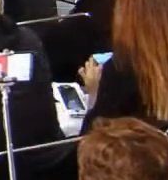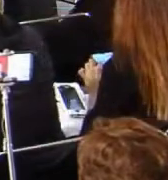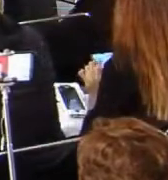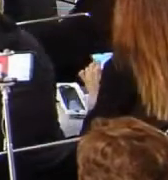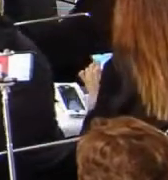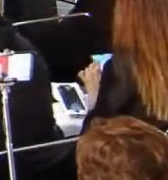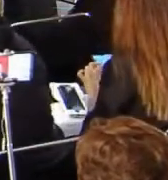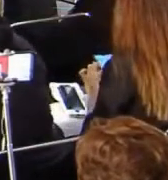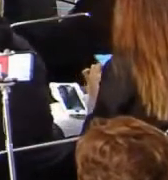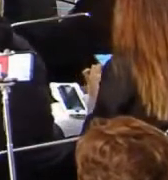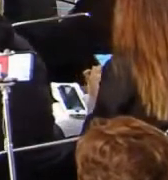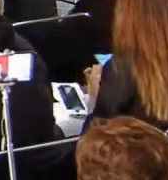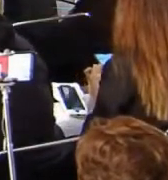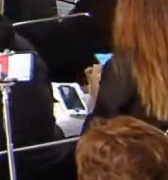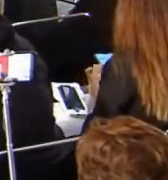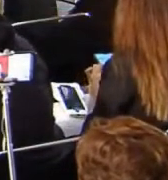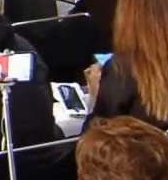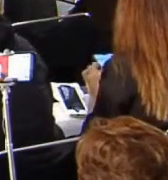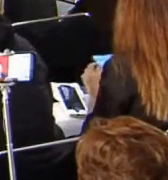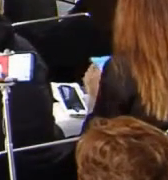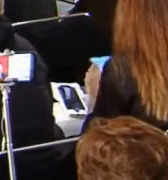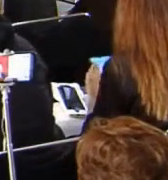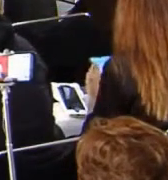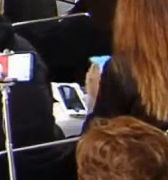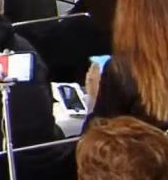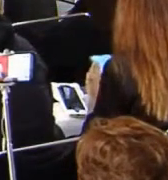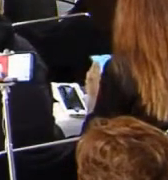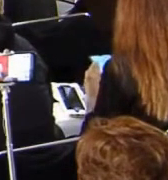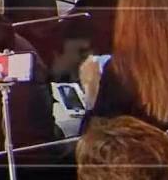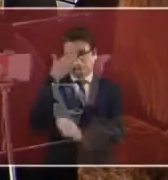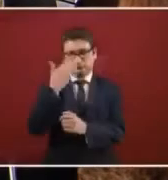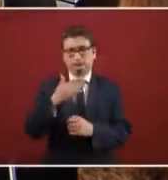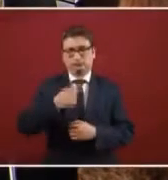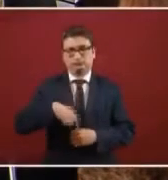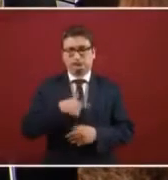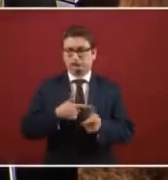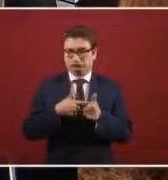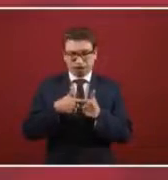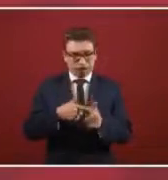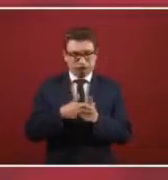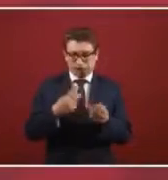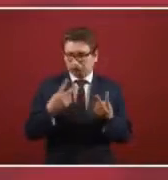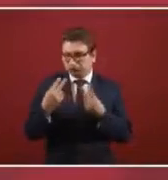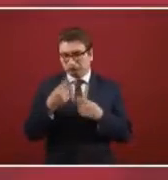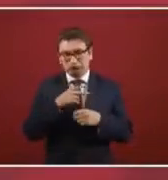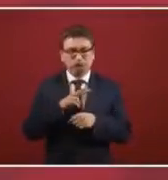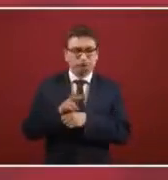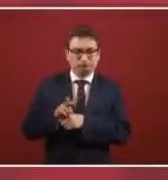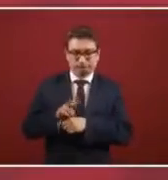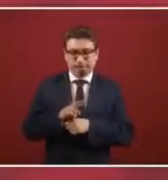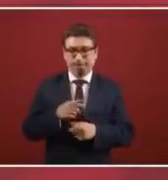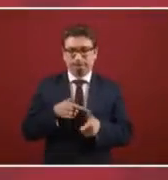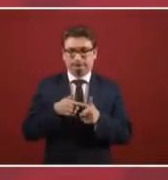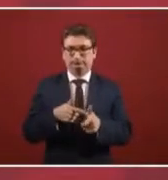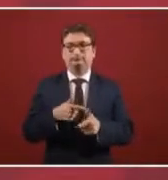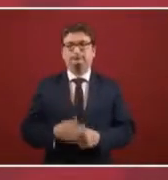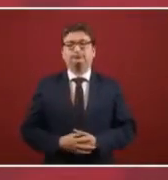también, para que so that you could todos sepan all know que estamos pendientes, that we are paying que